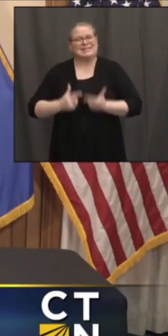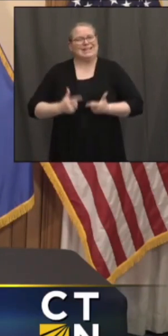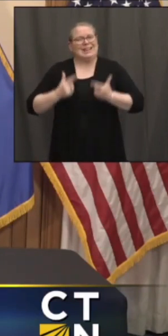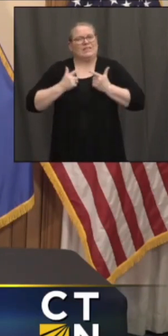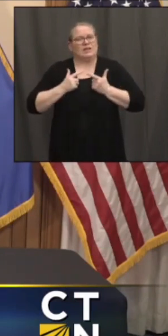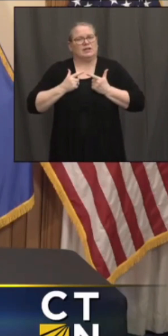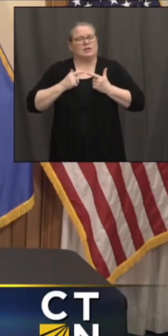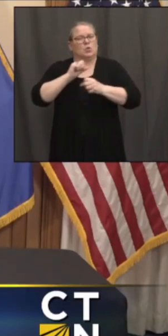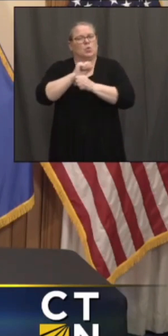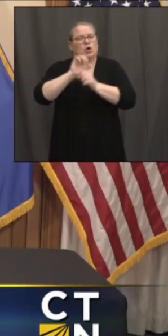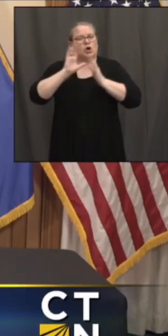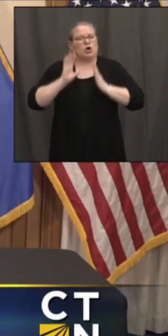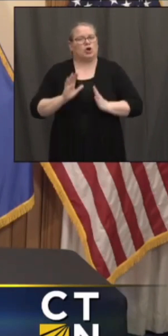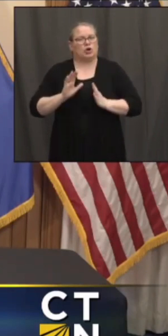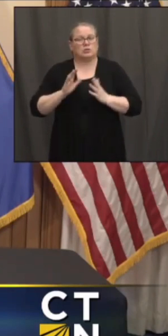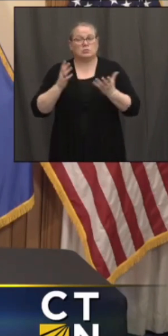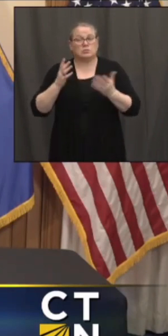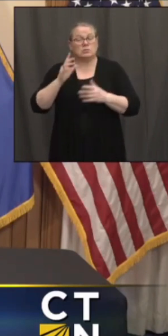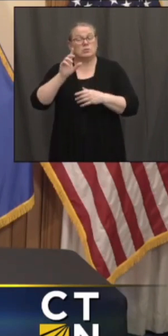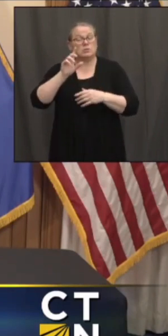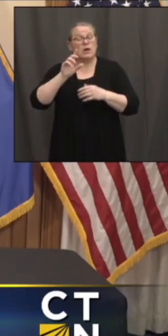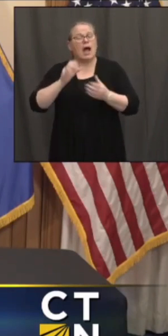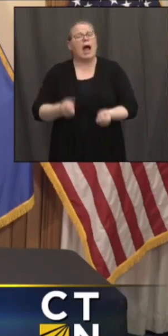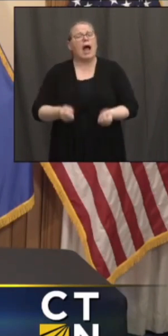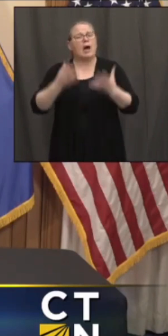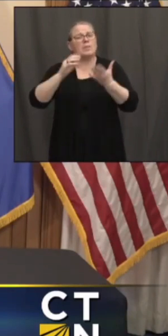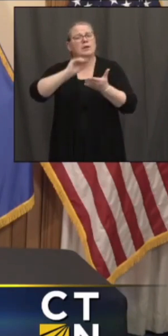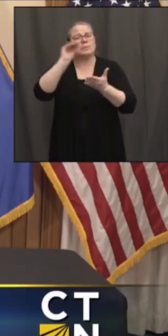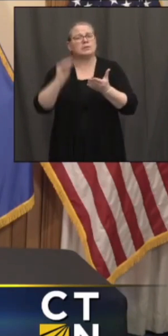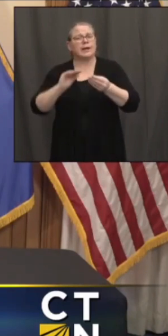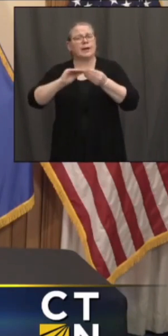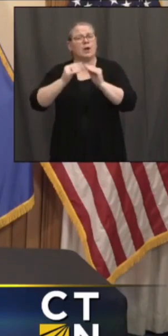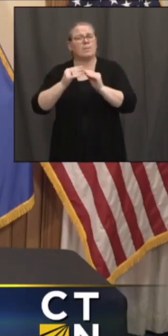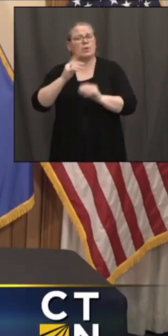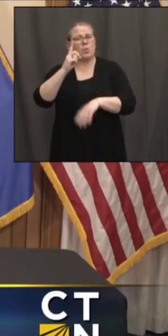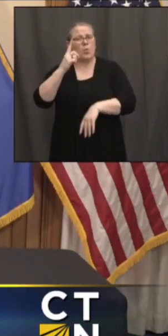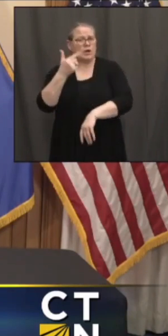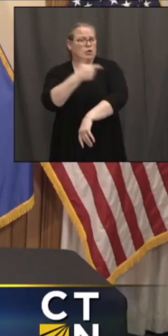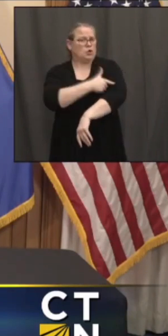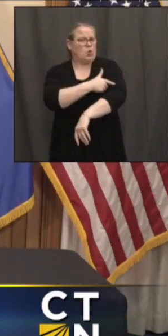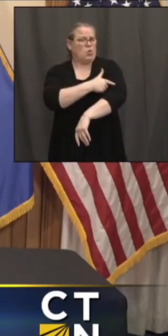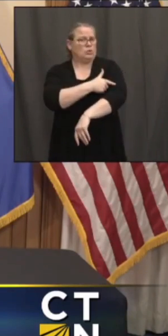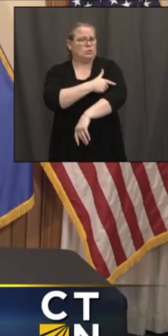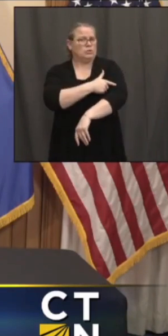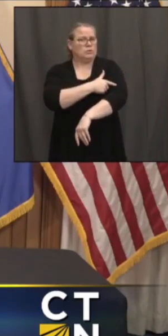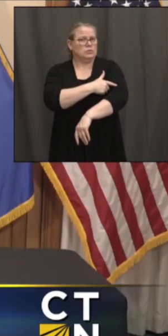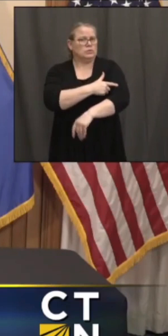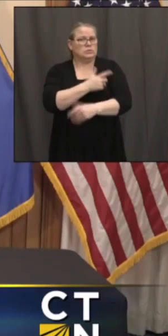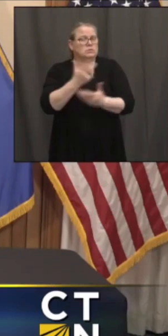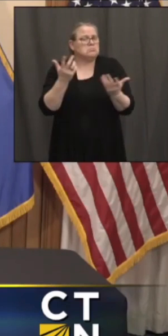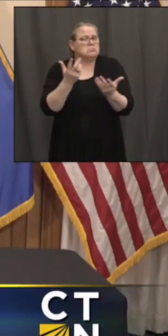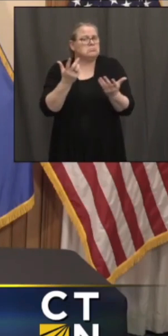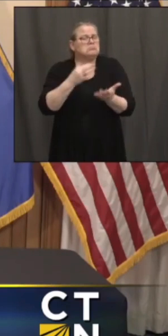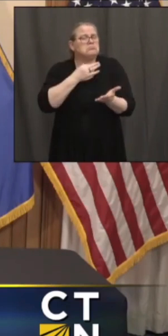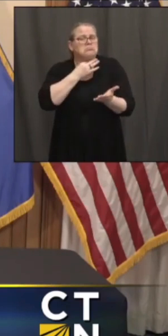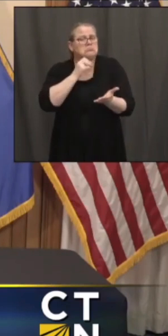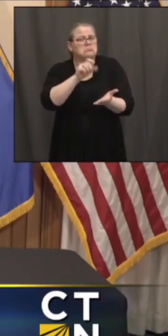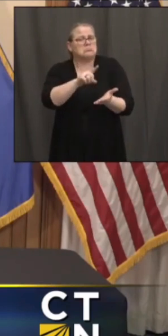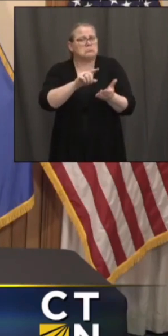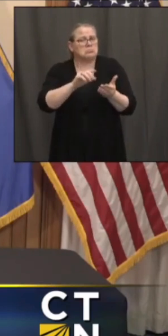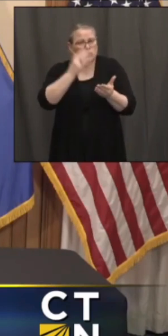dose so far? And what percentage of the workforce now has received at least one dose?